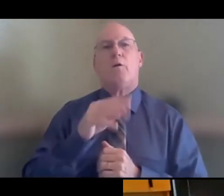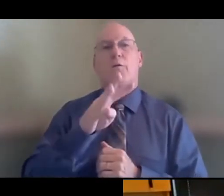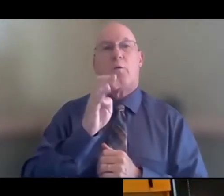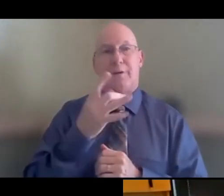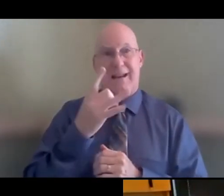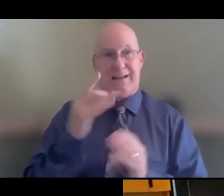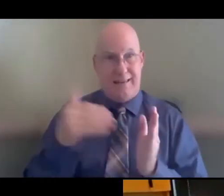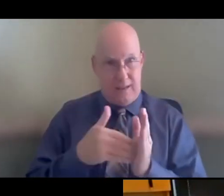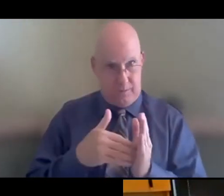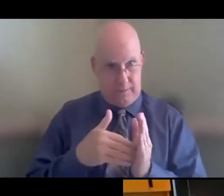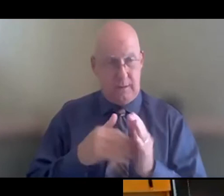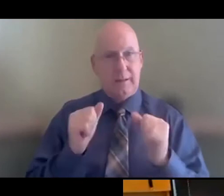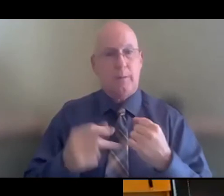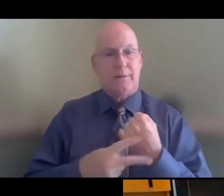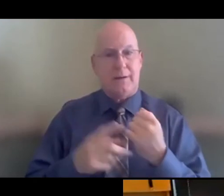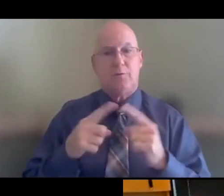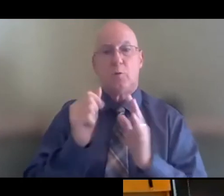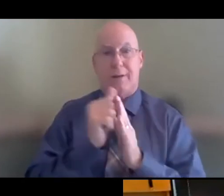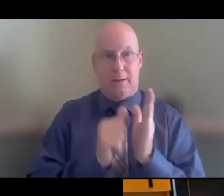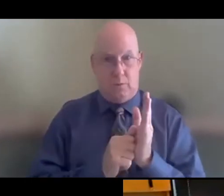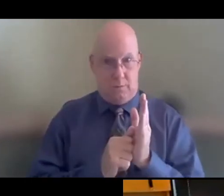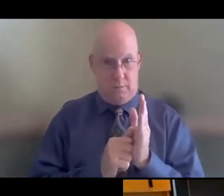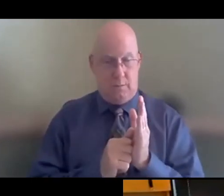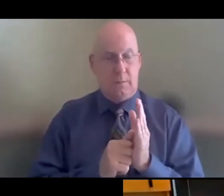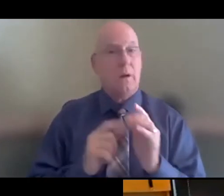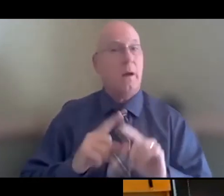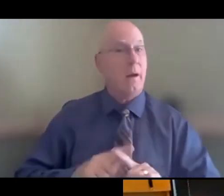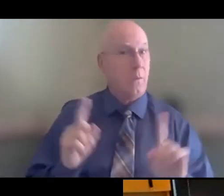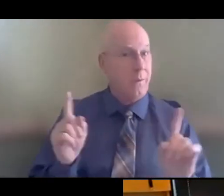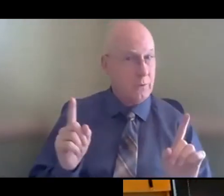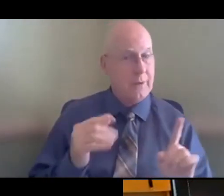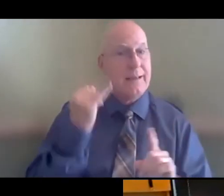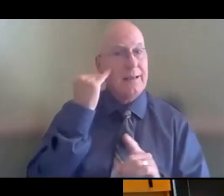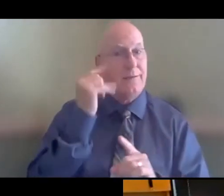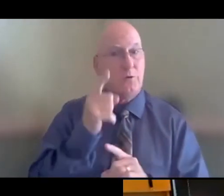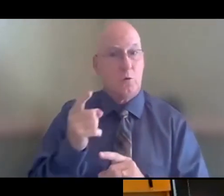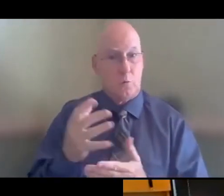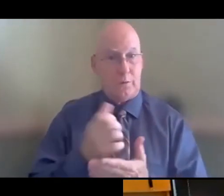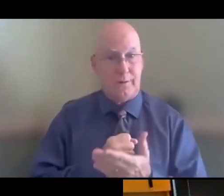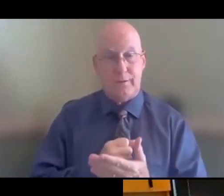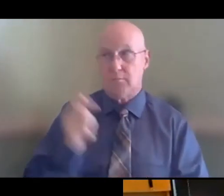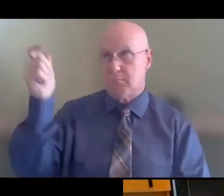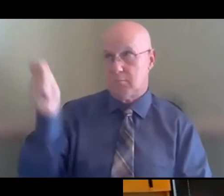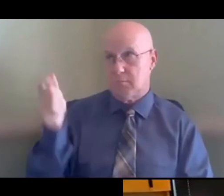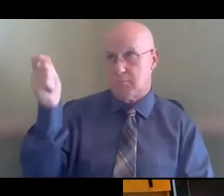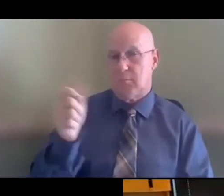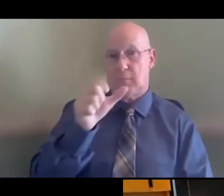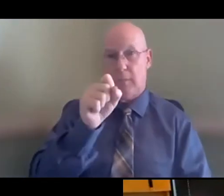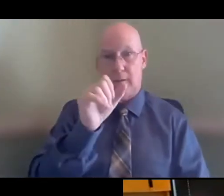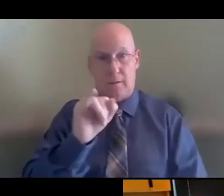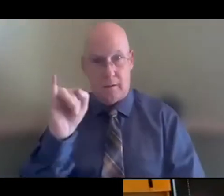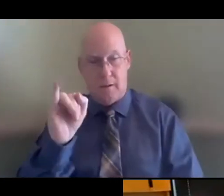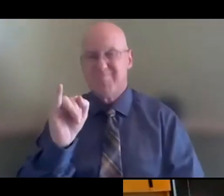$418,000 can be saved into an account. However, if you are receiving supplemental security income, you can